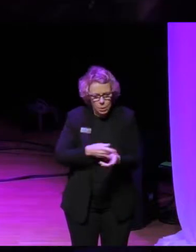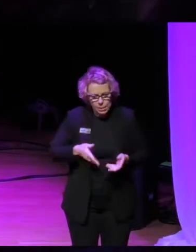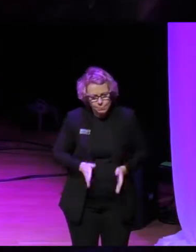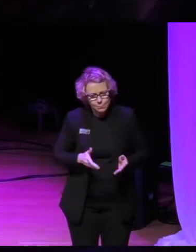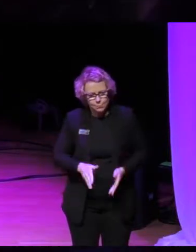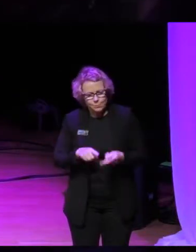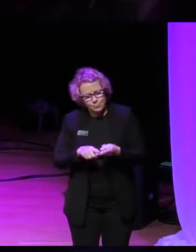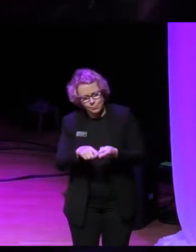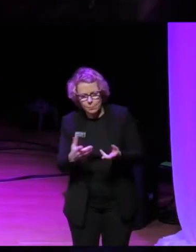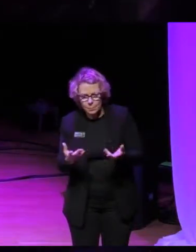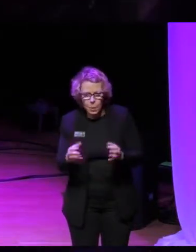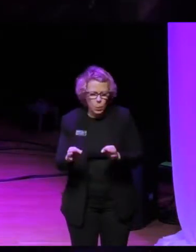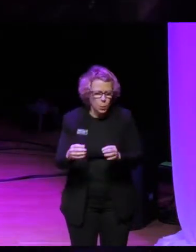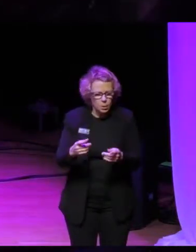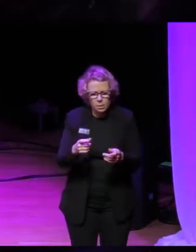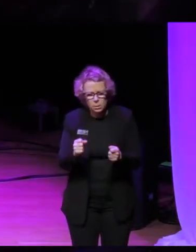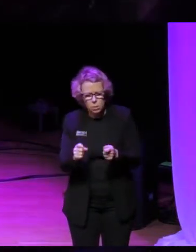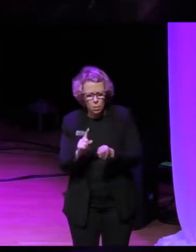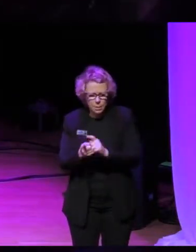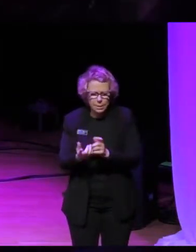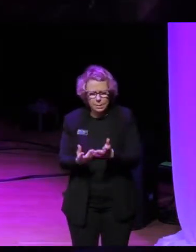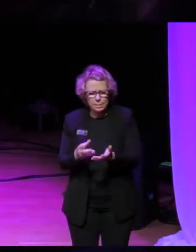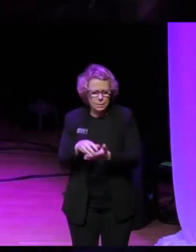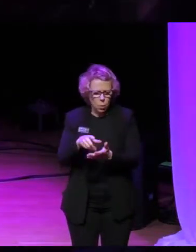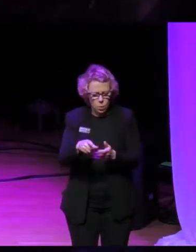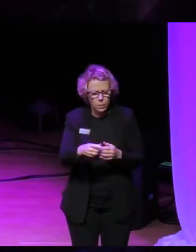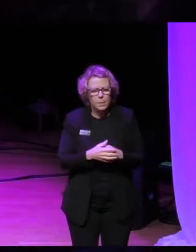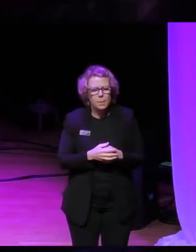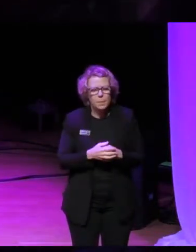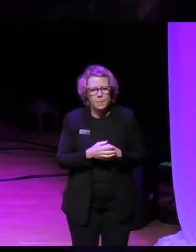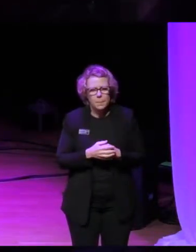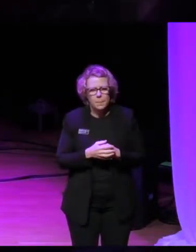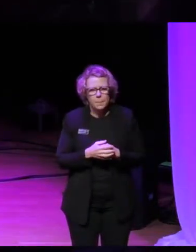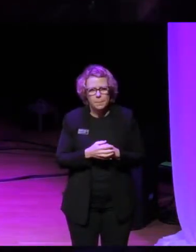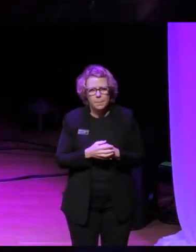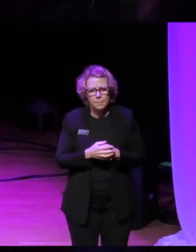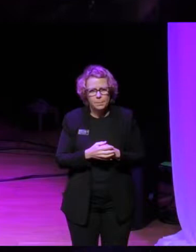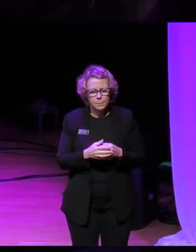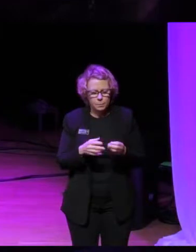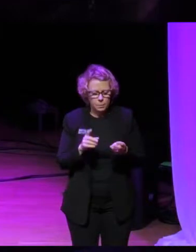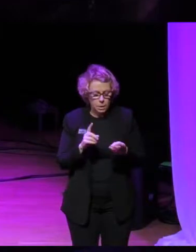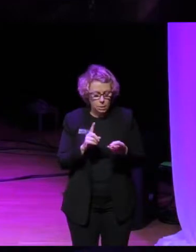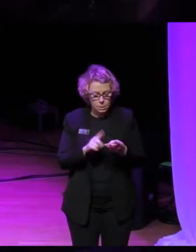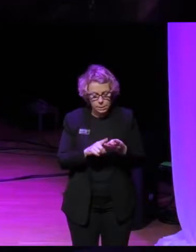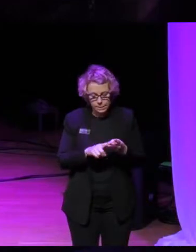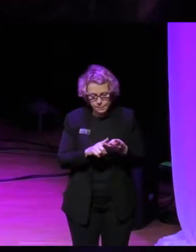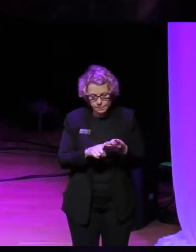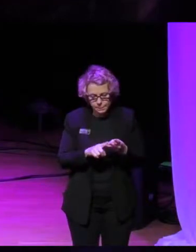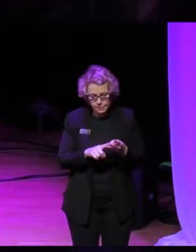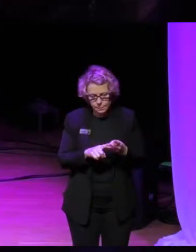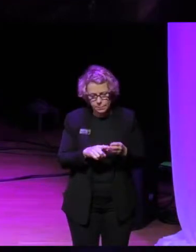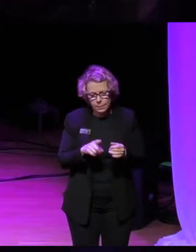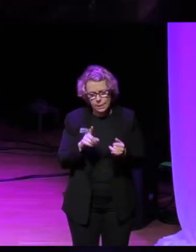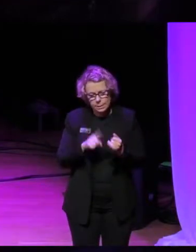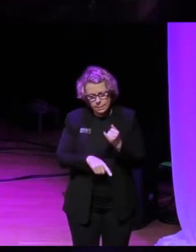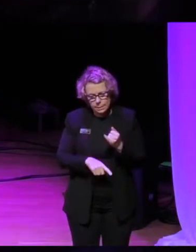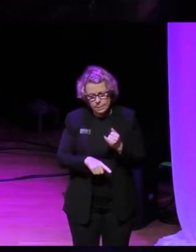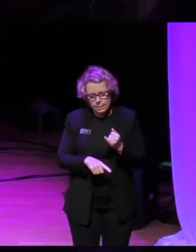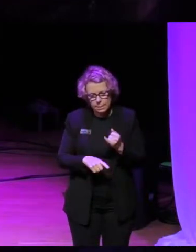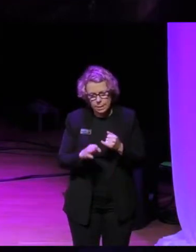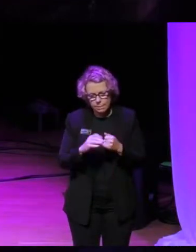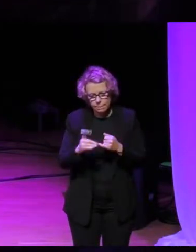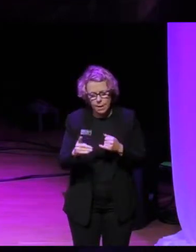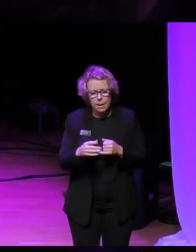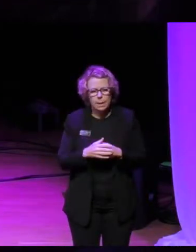administration's approach is going to be. And then I think I'll mention one last case, which